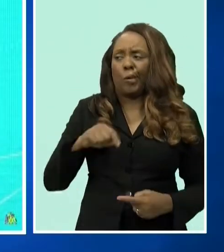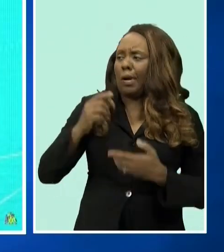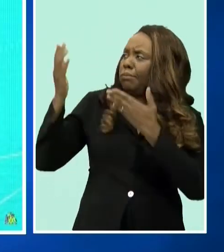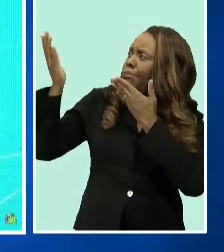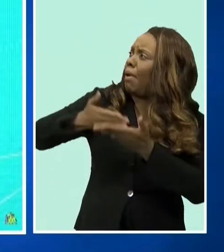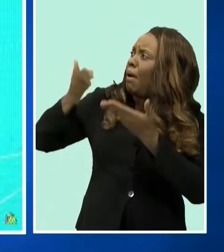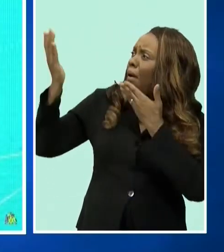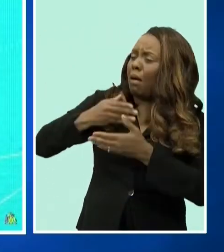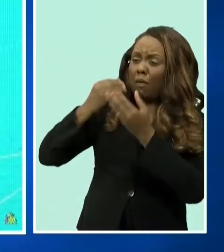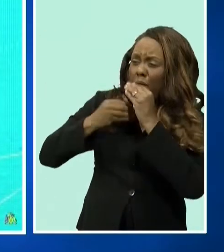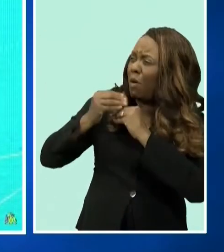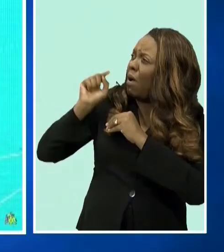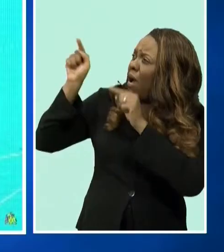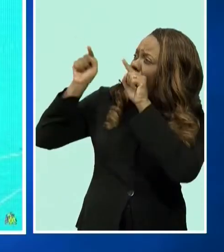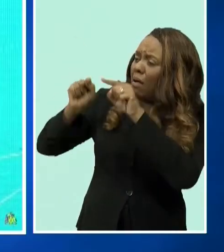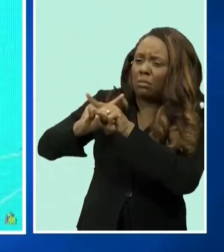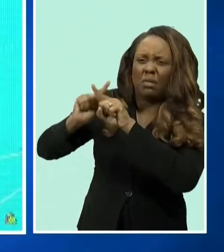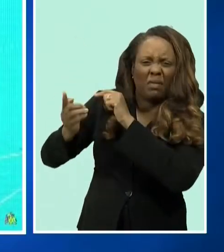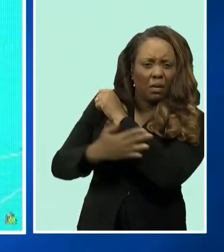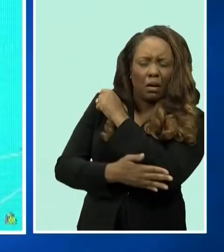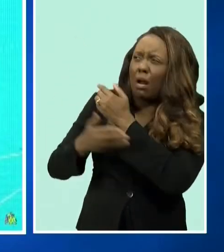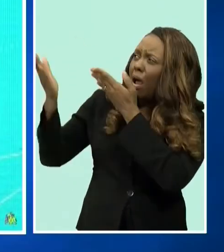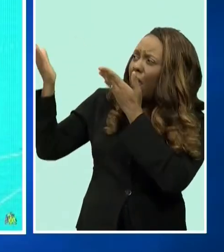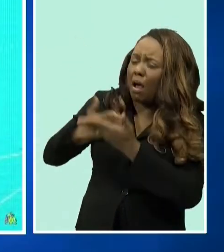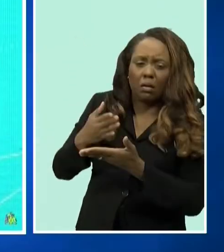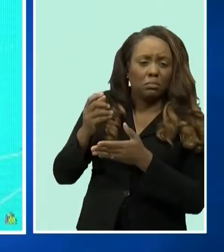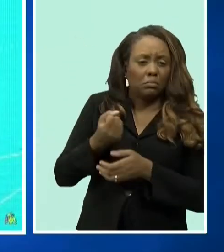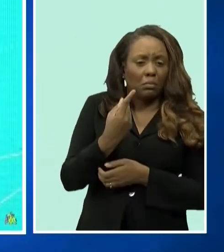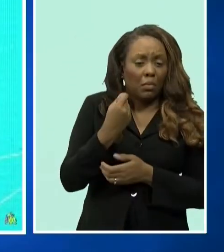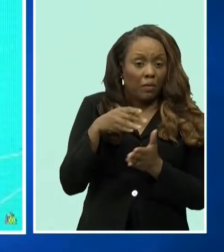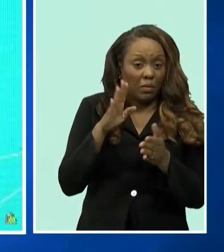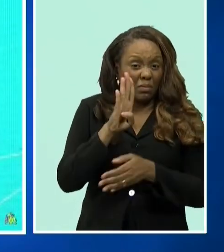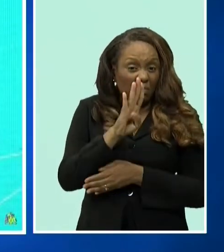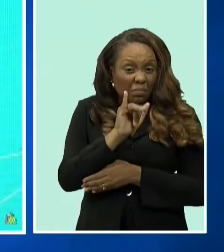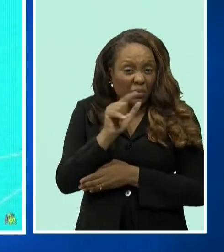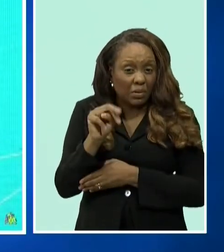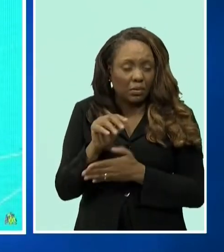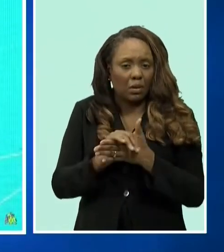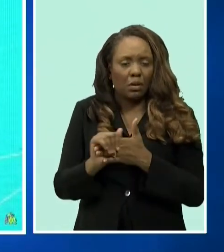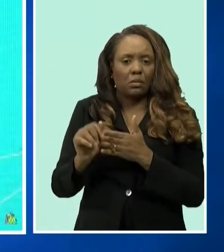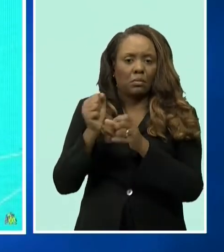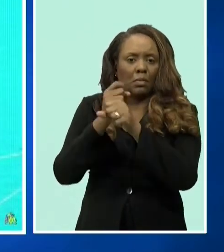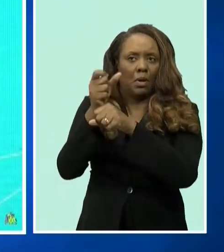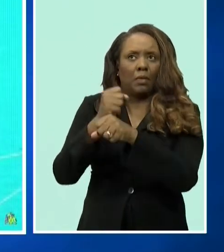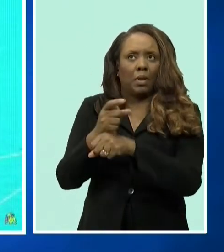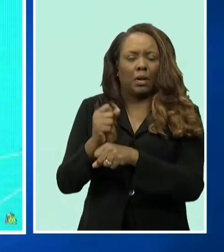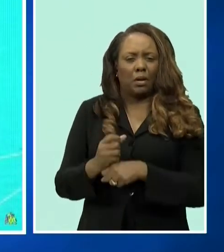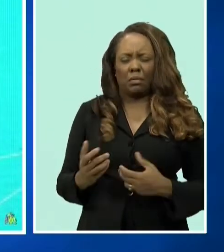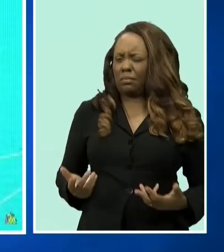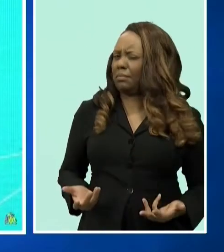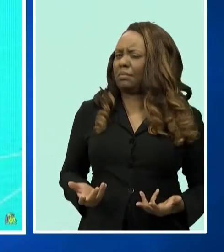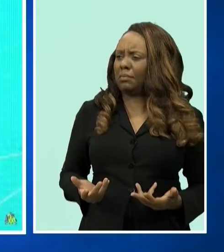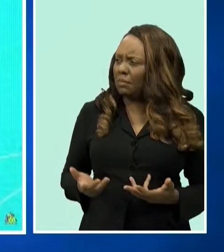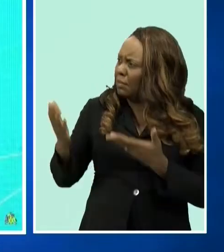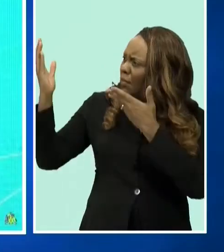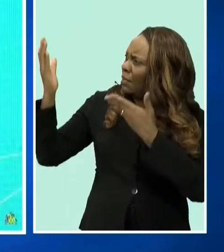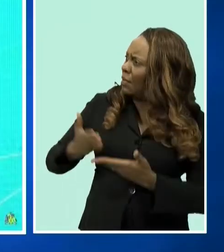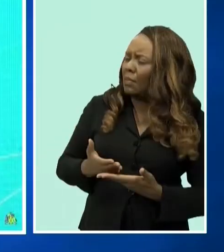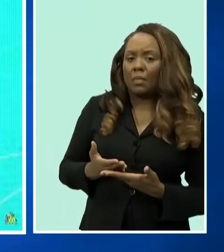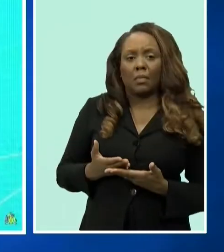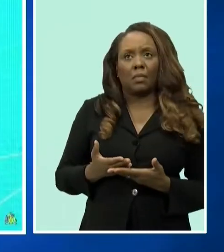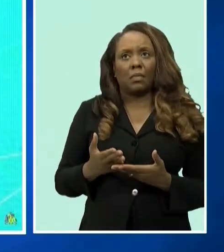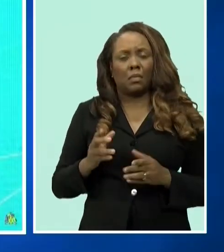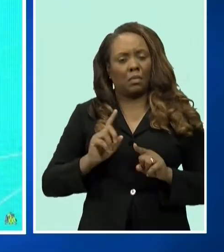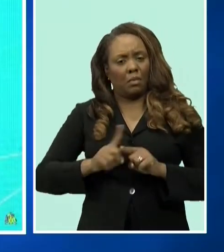I think we now have almost an 11 billion a year food import bill for a place that, 6 million,